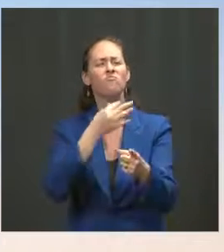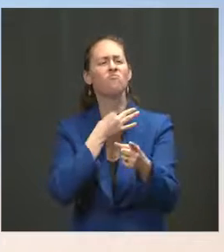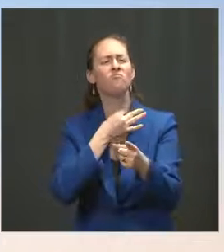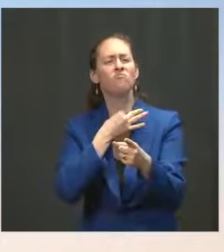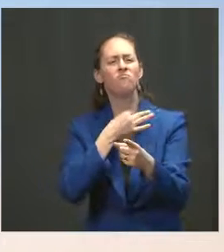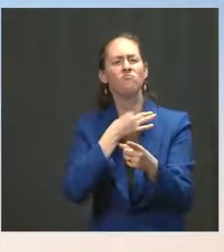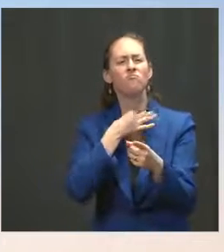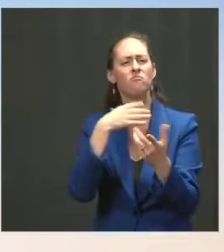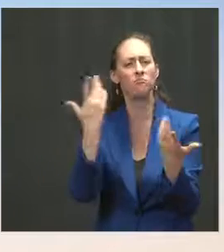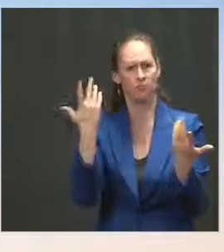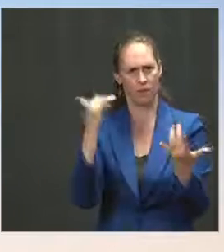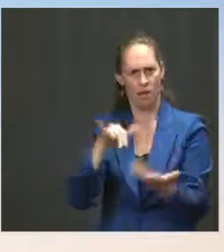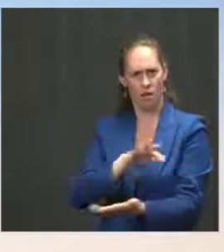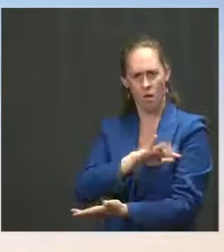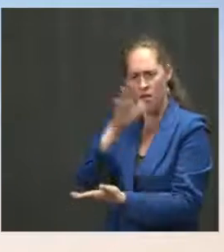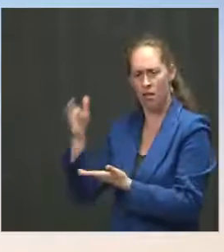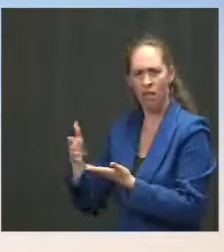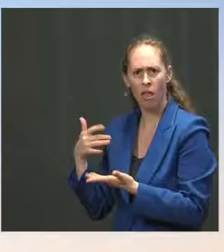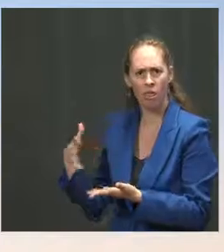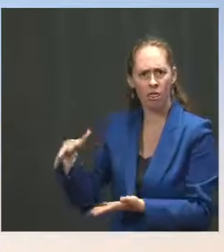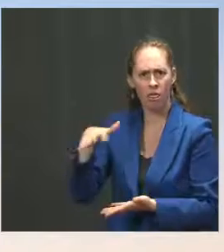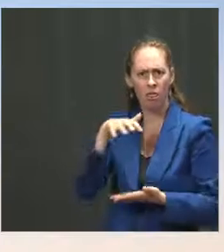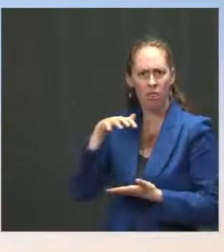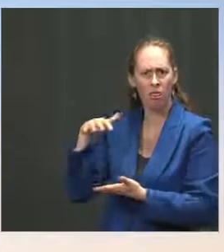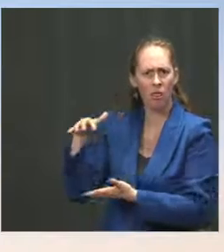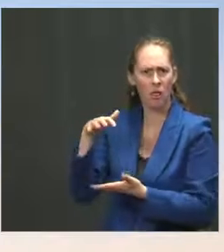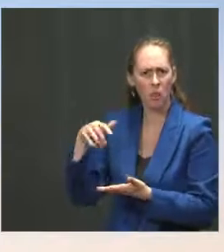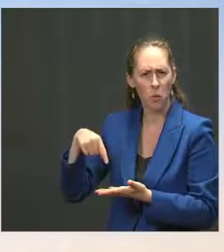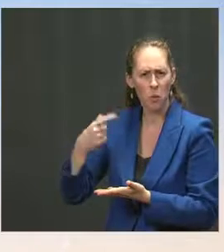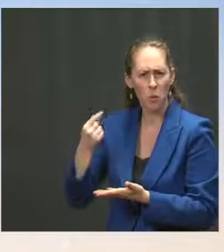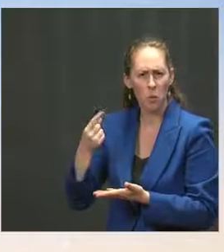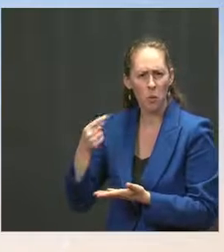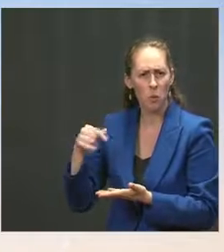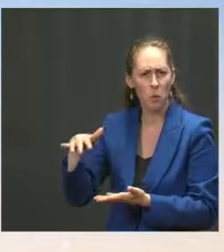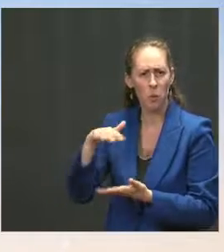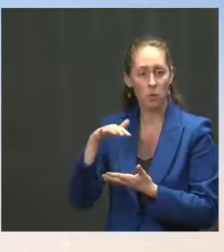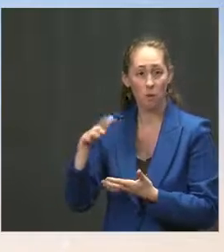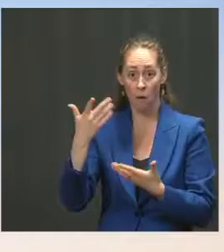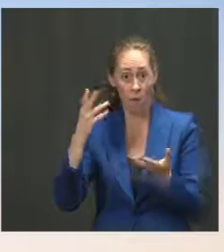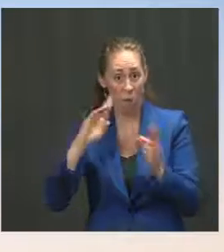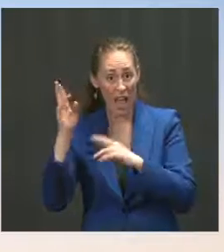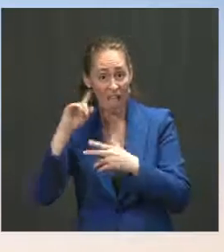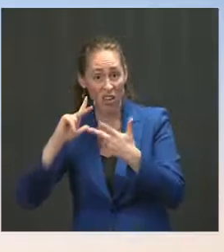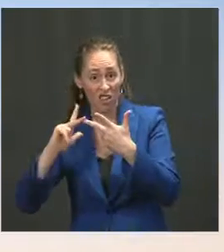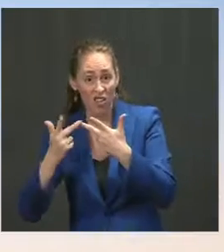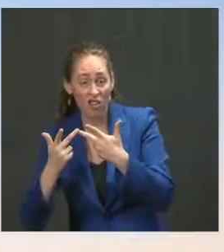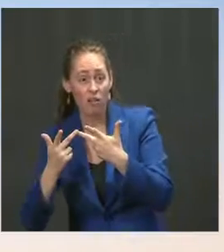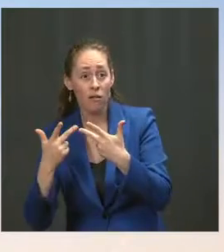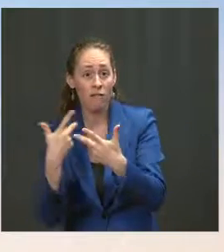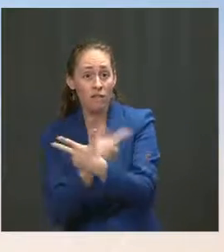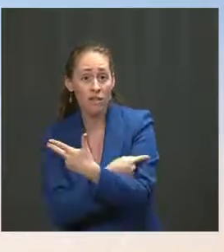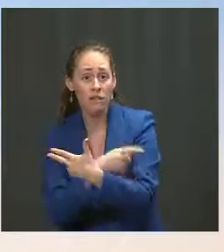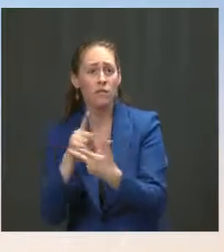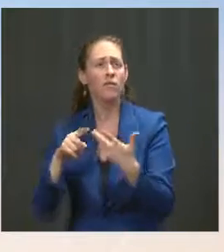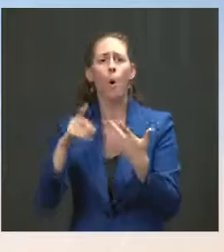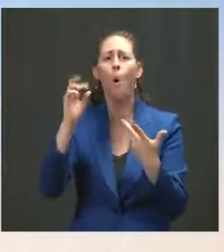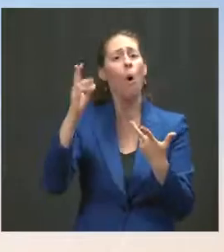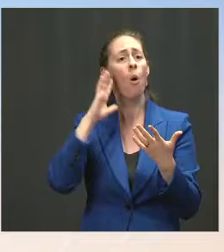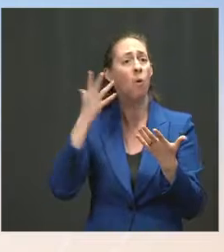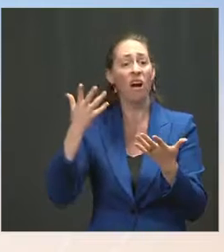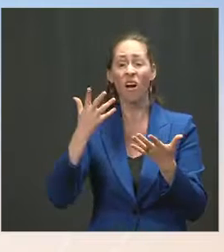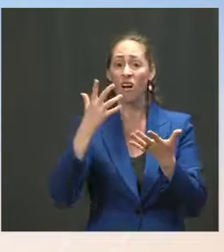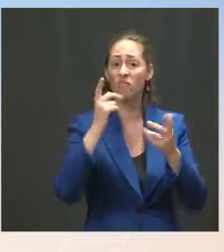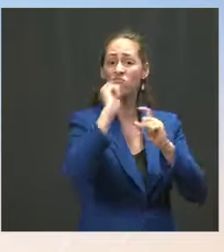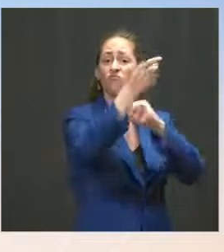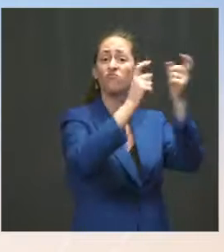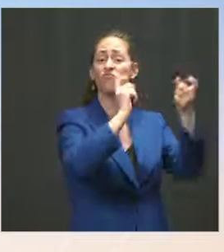to be booster shots, or are they just part of the donation stream that will go out to the rest of the world? Well,